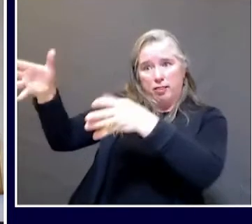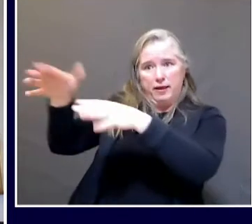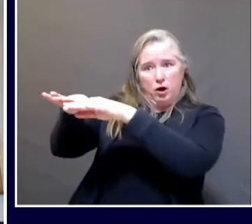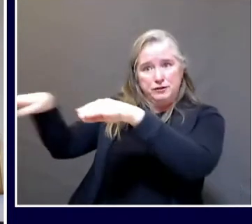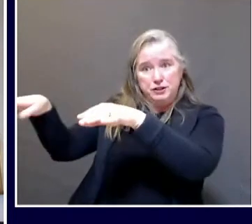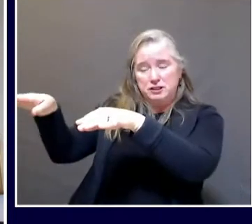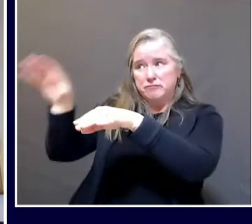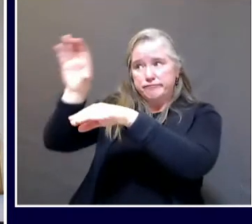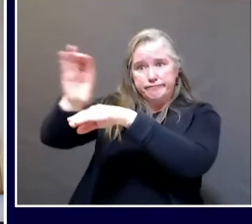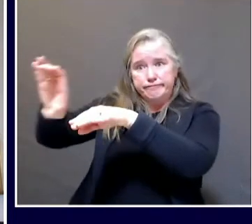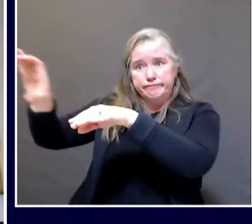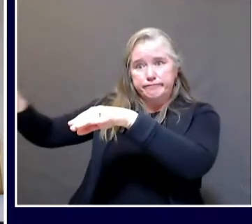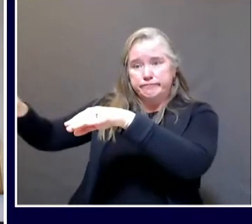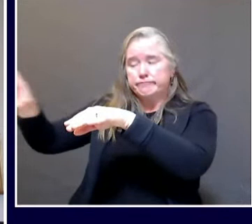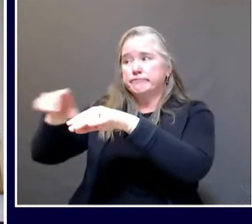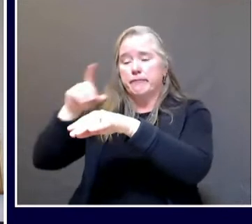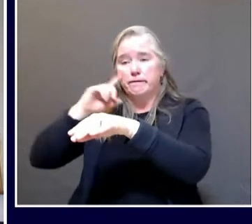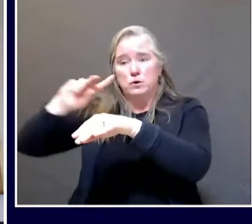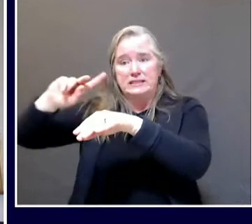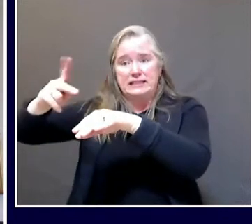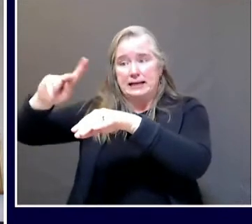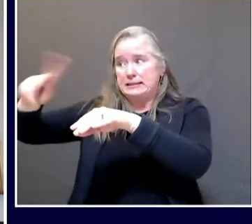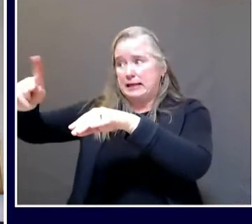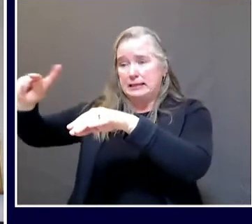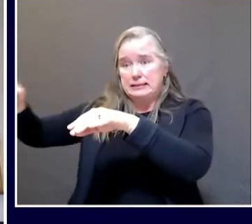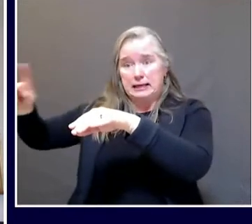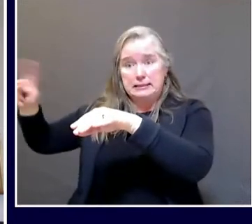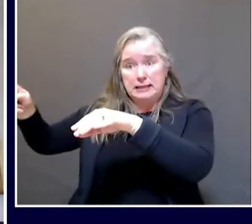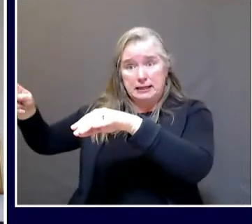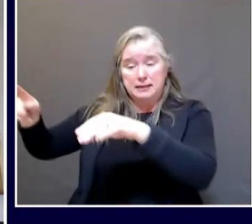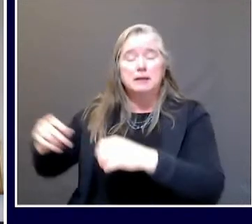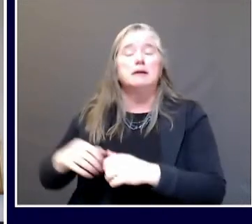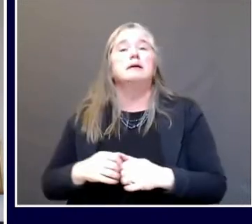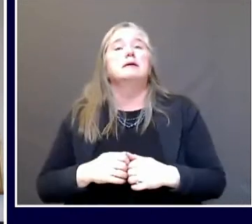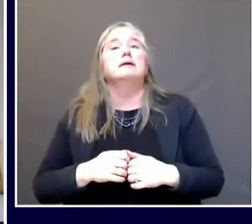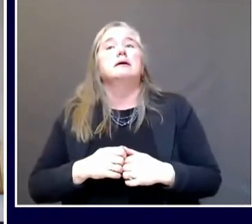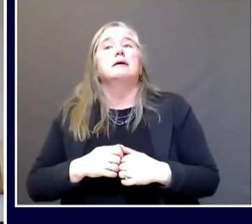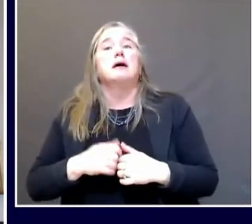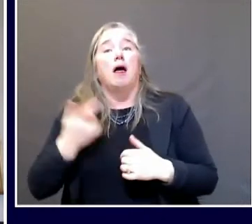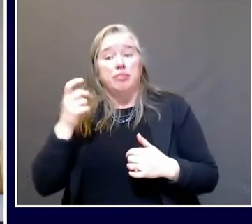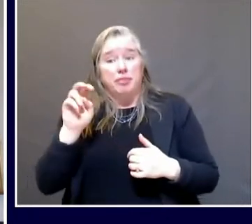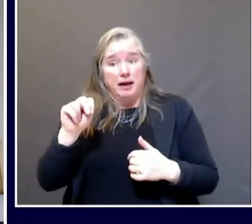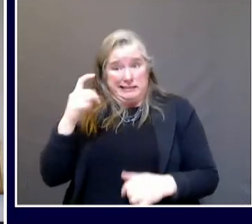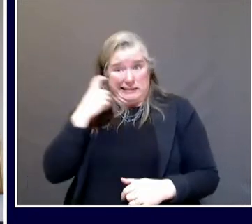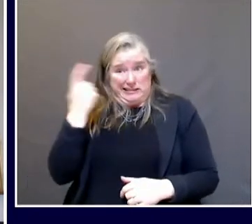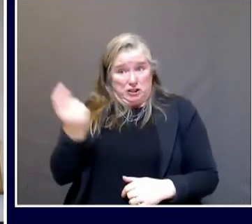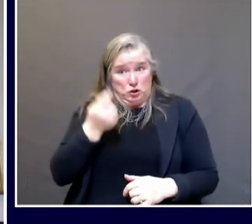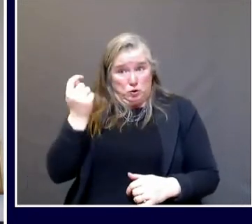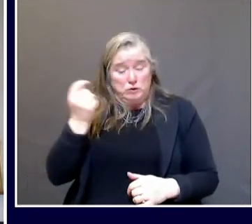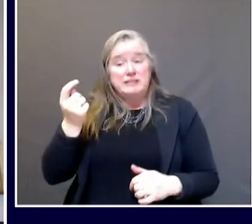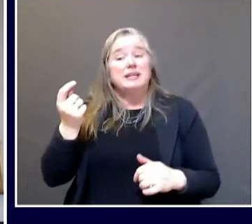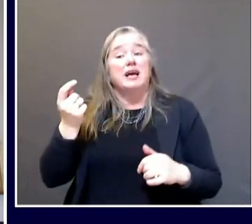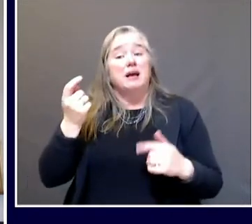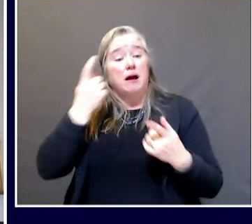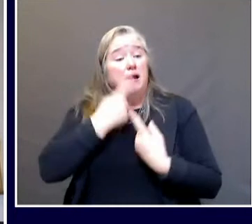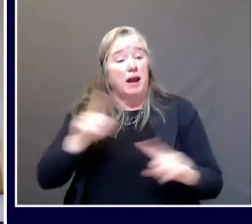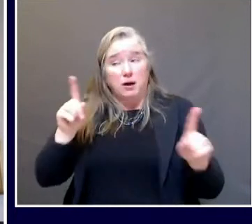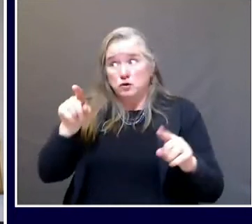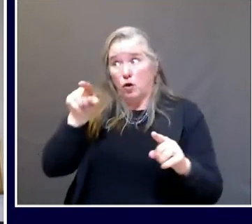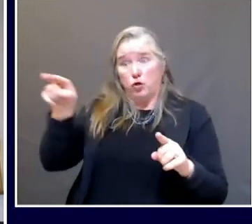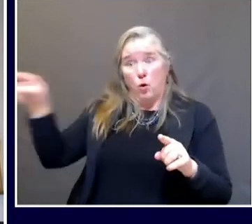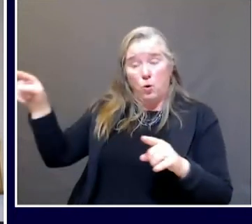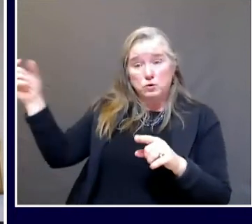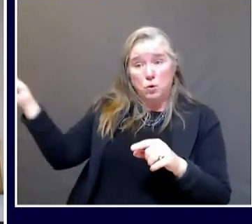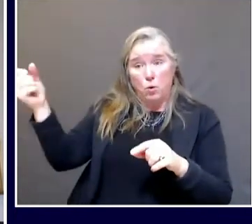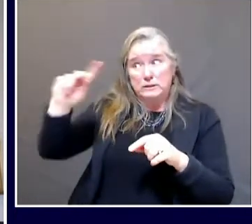second doses, and they would be released quickly, such that states could start ramping up their vaccination efforts. And what